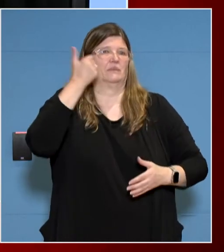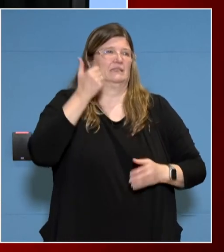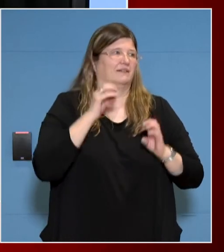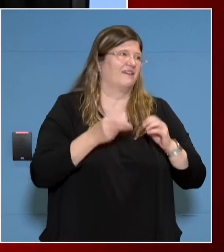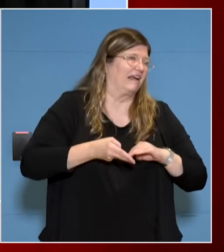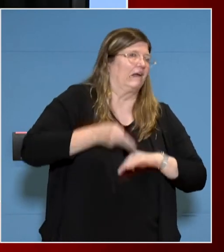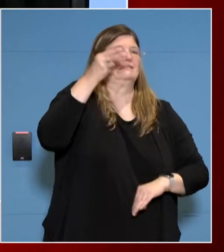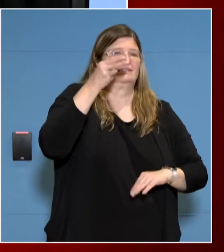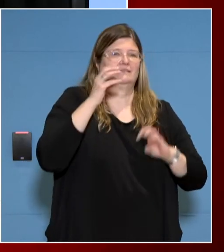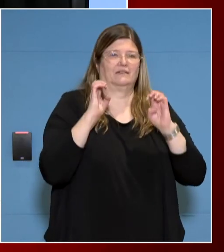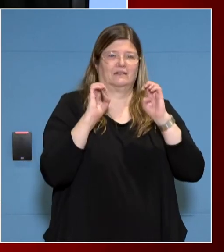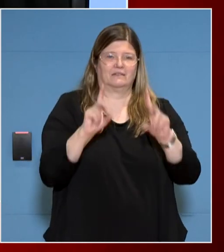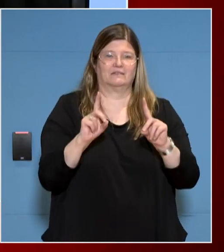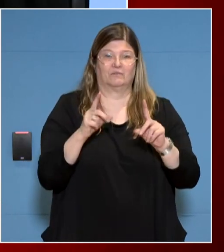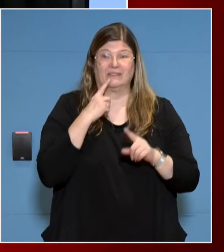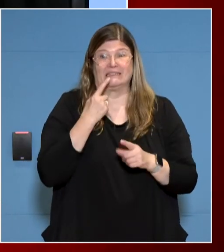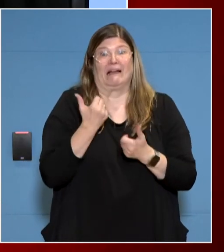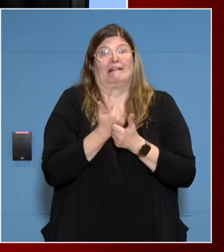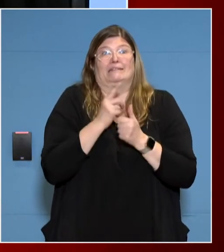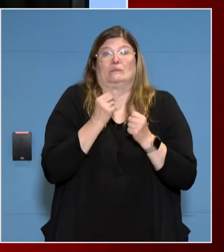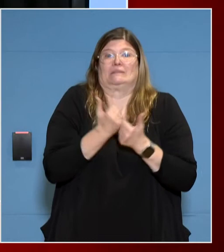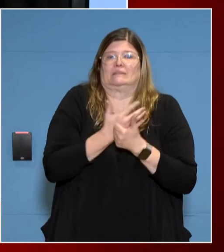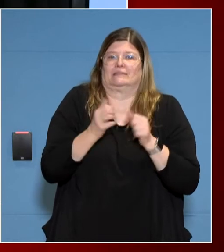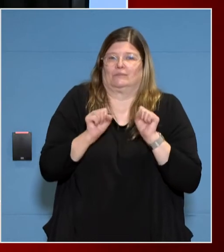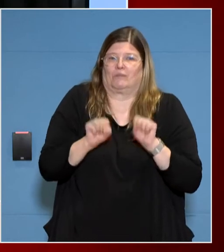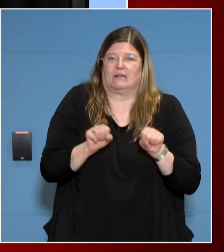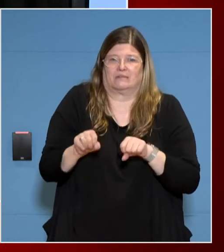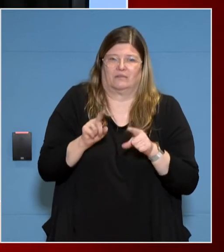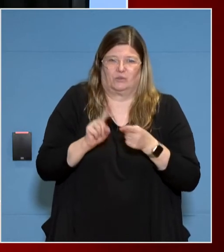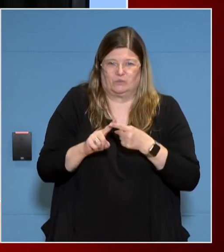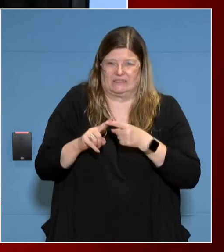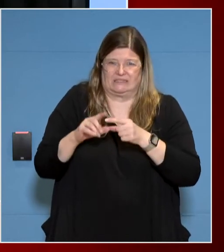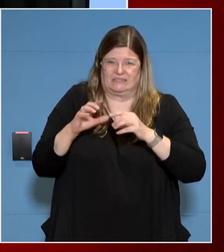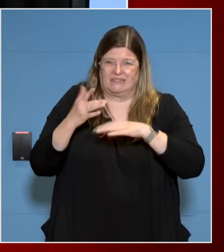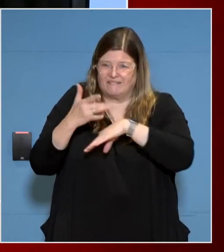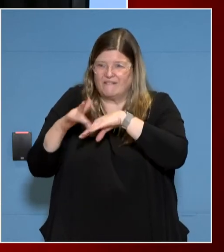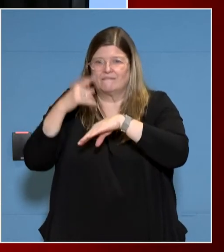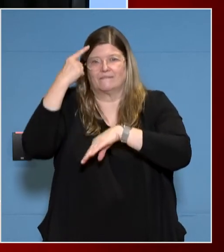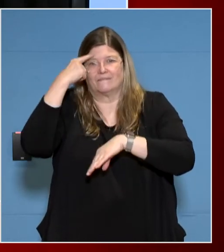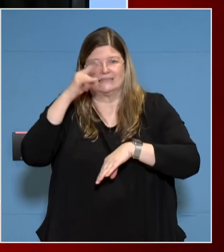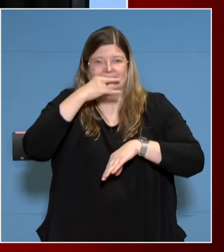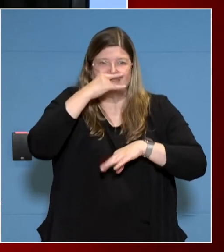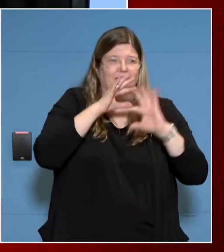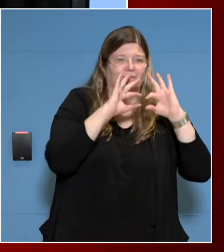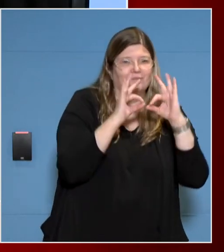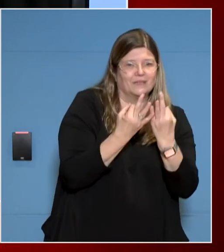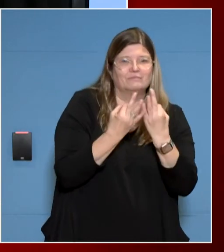that we can to make those opportunities available for kids and families in a